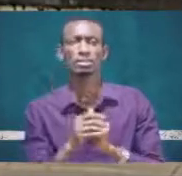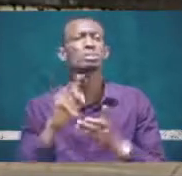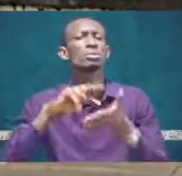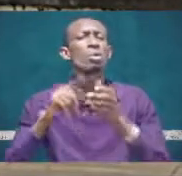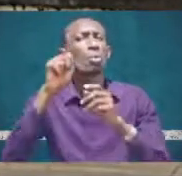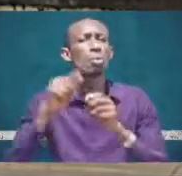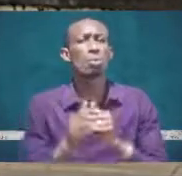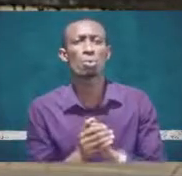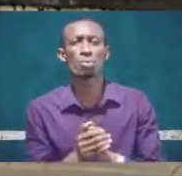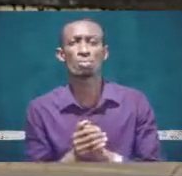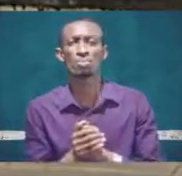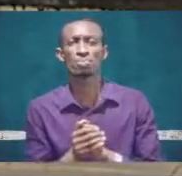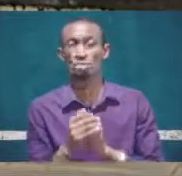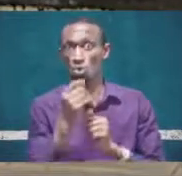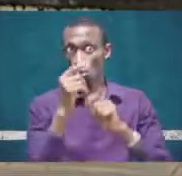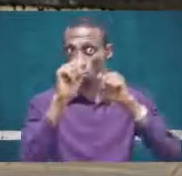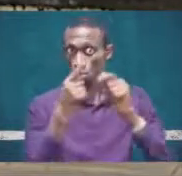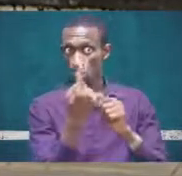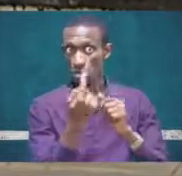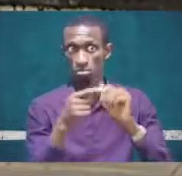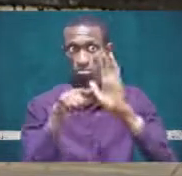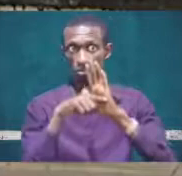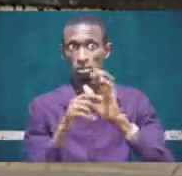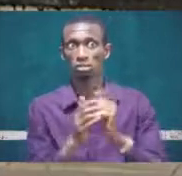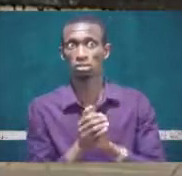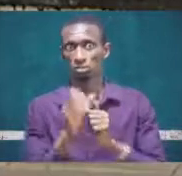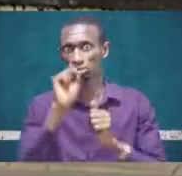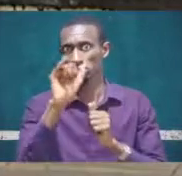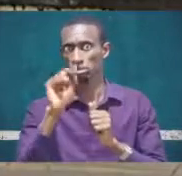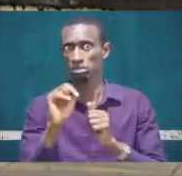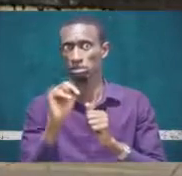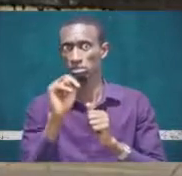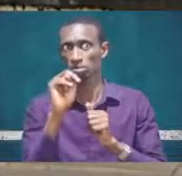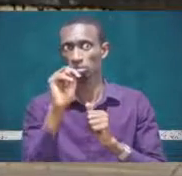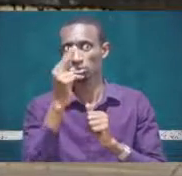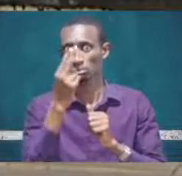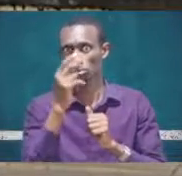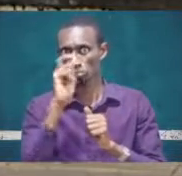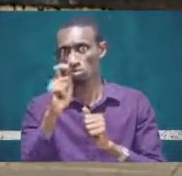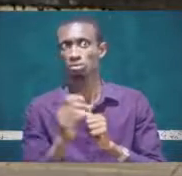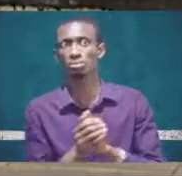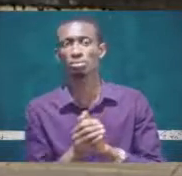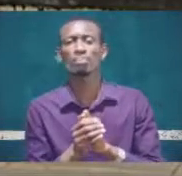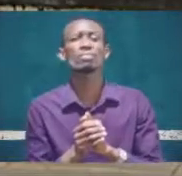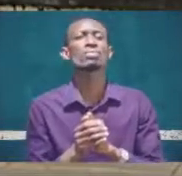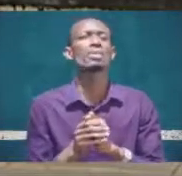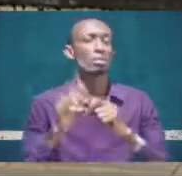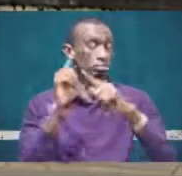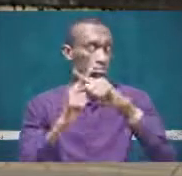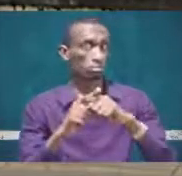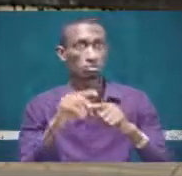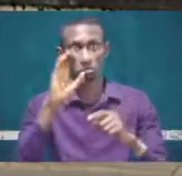becomes integral of 1 minus sine squared x times cosine